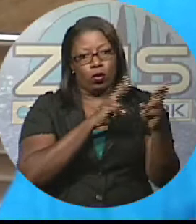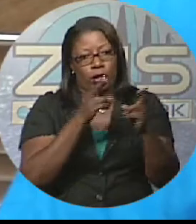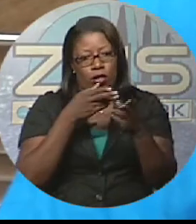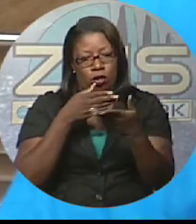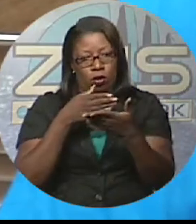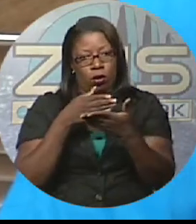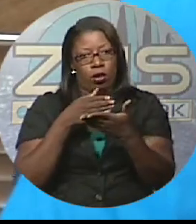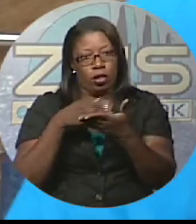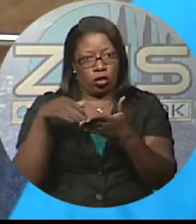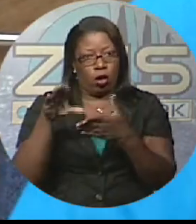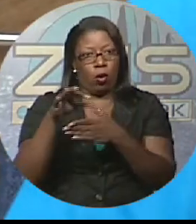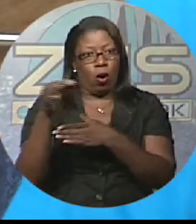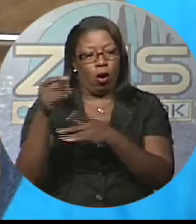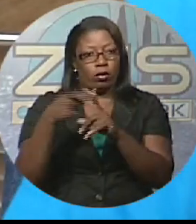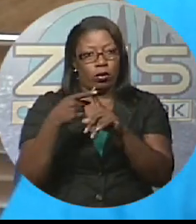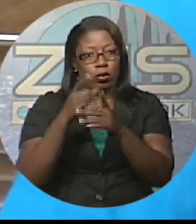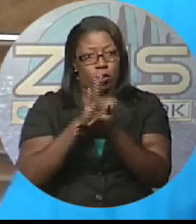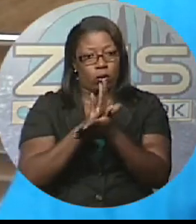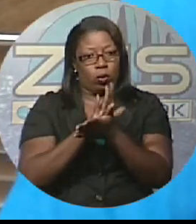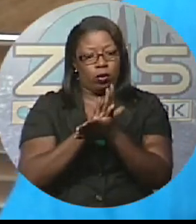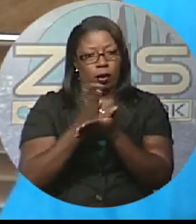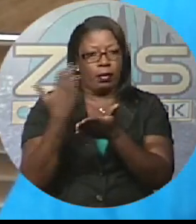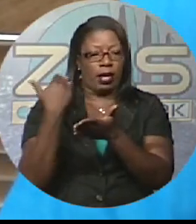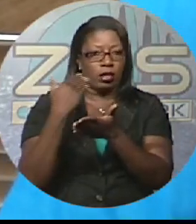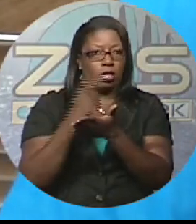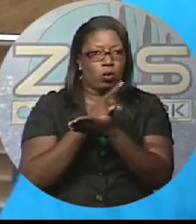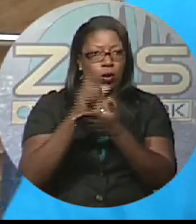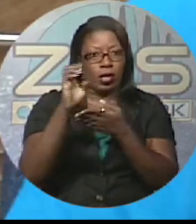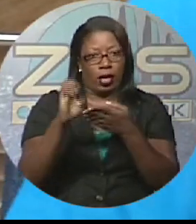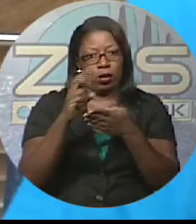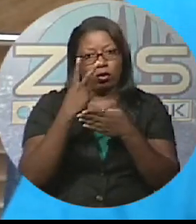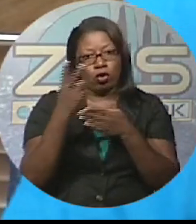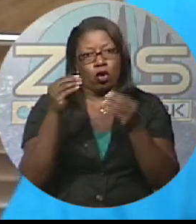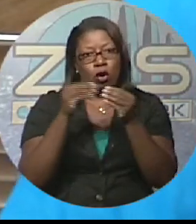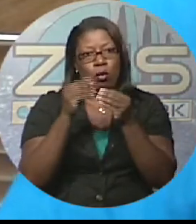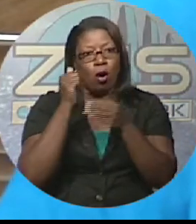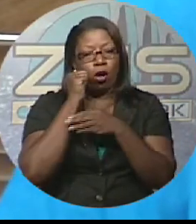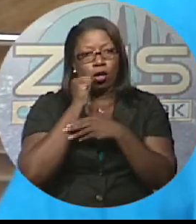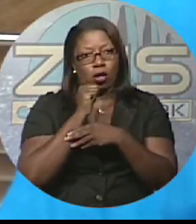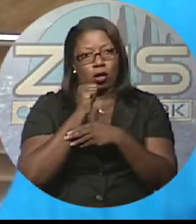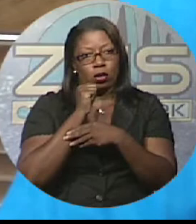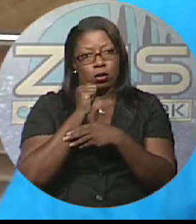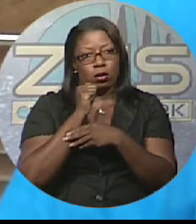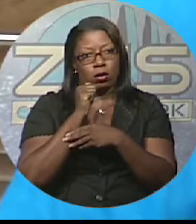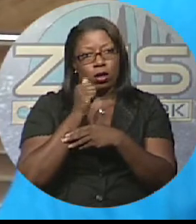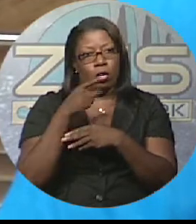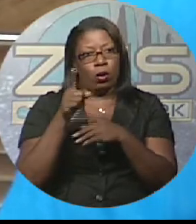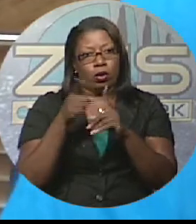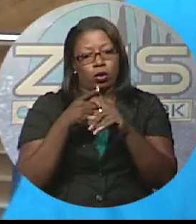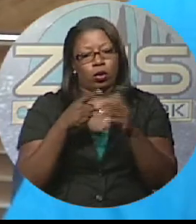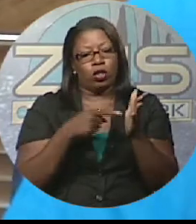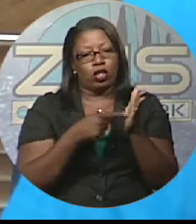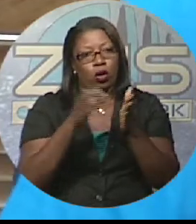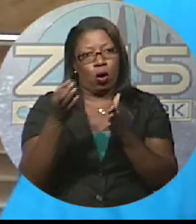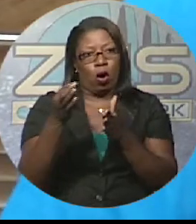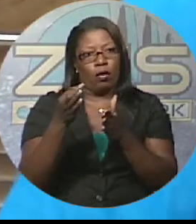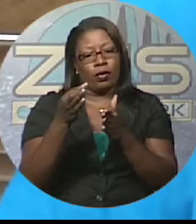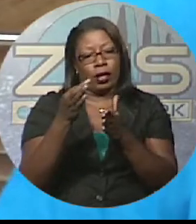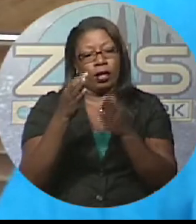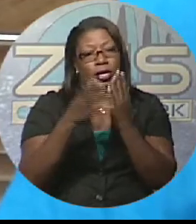school. And over the weekend I got a call that 2 more of our girls went off to show off their skills to some